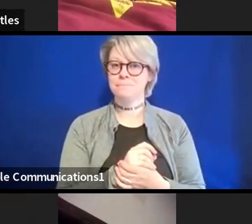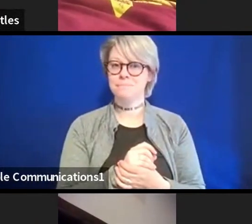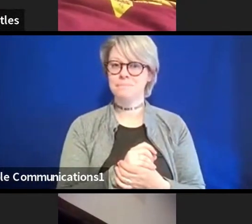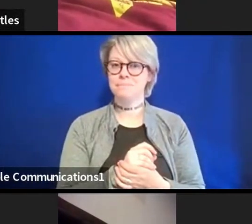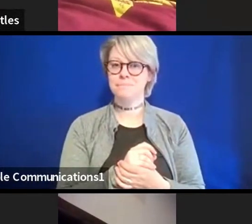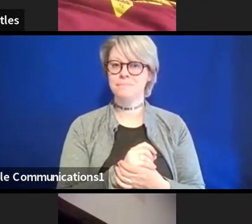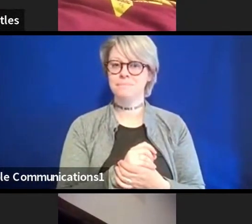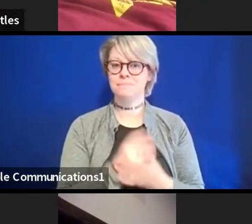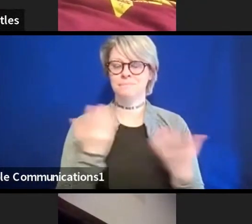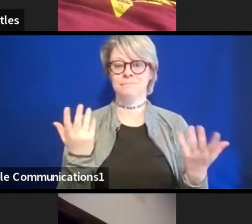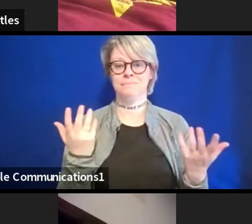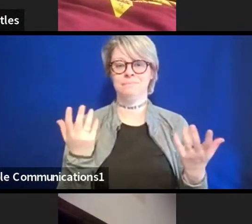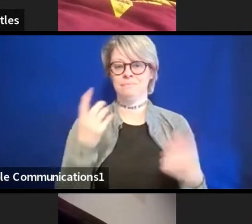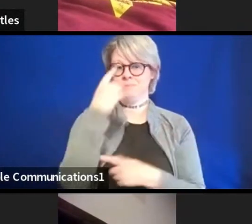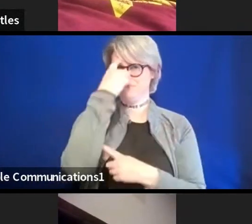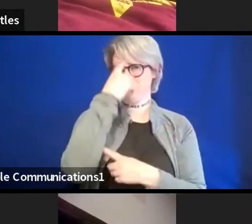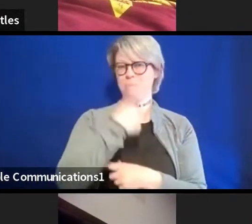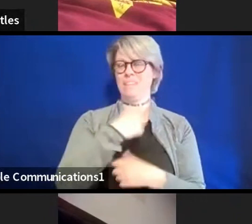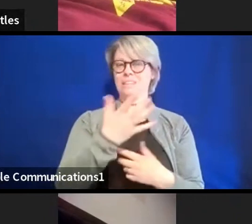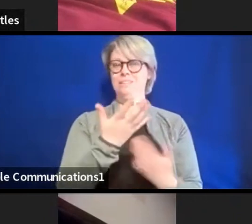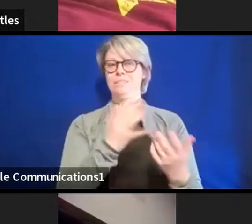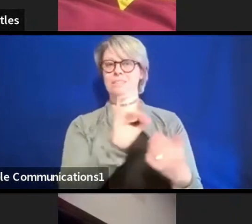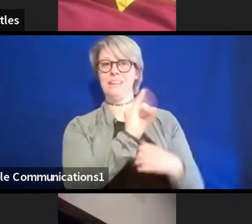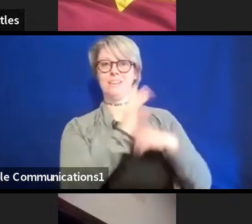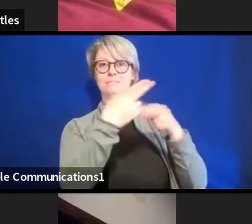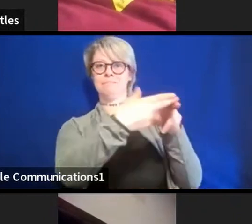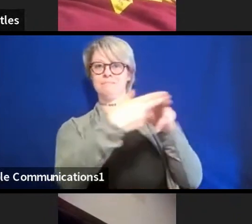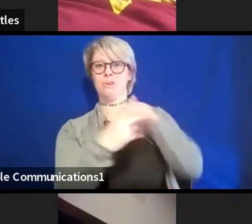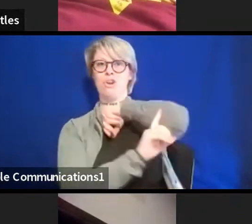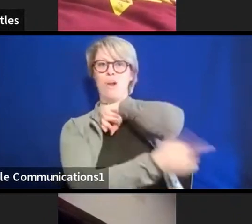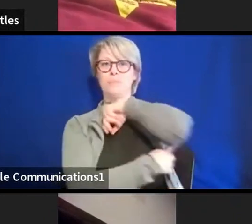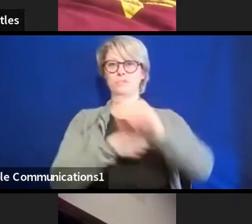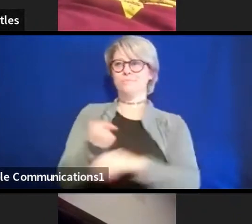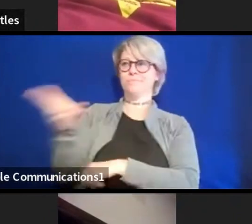They might as well just threw me out in the street and just, you're trash, here you go, goodbye. Another,